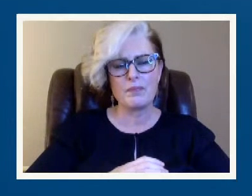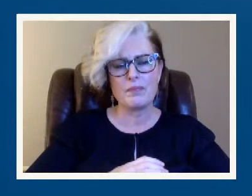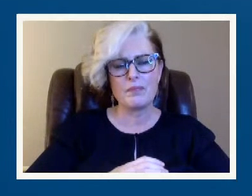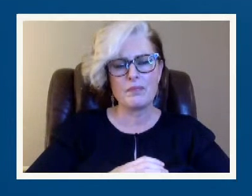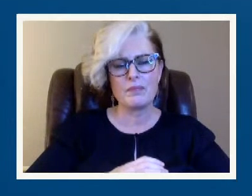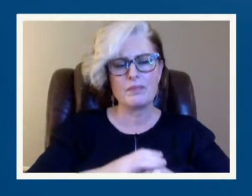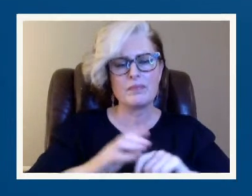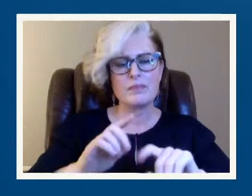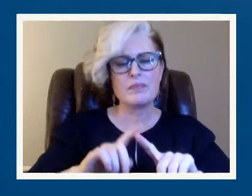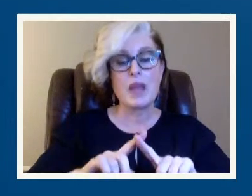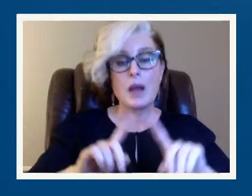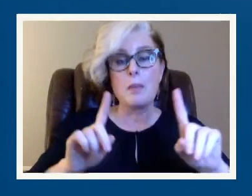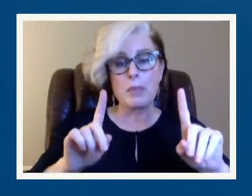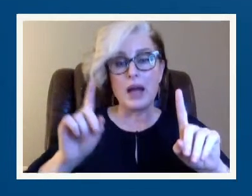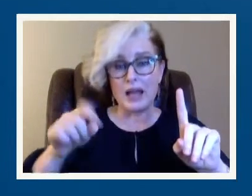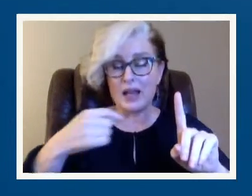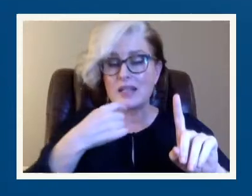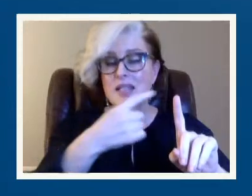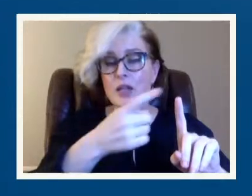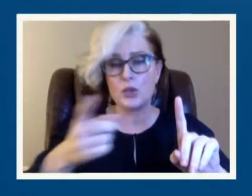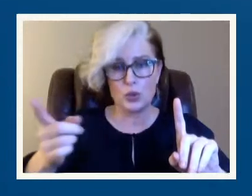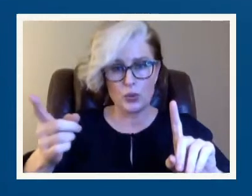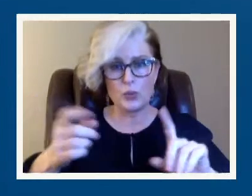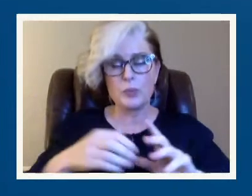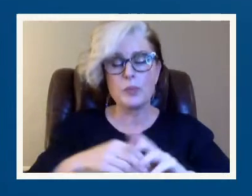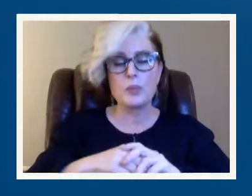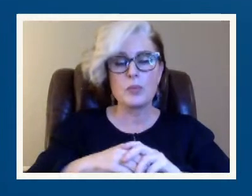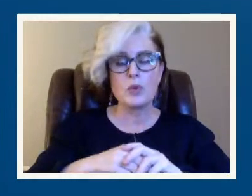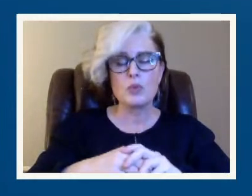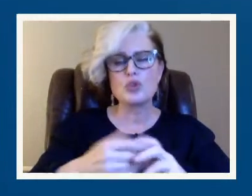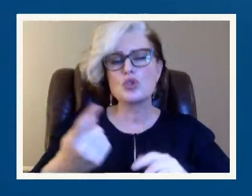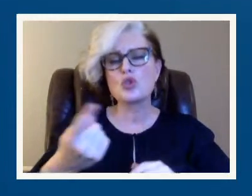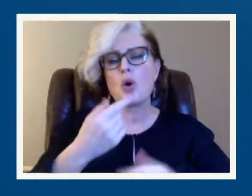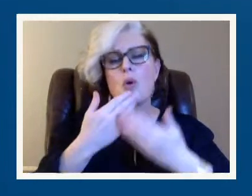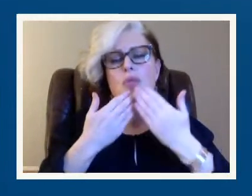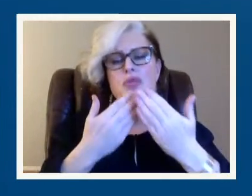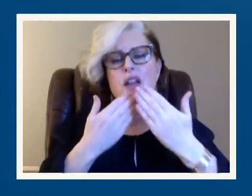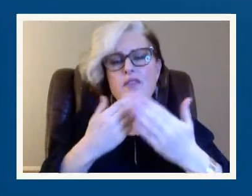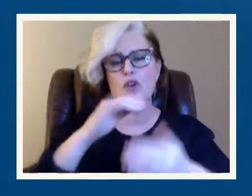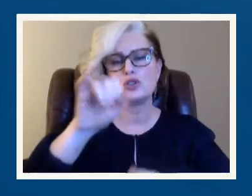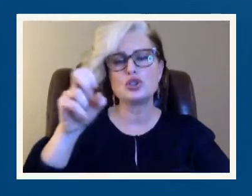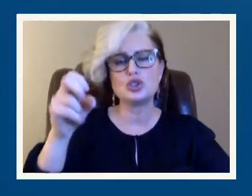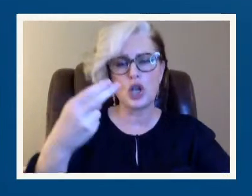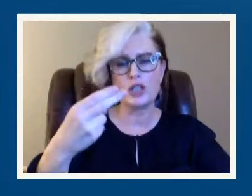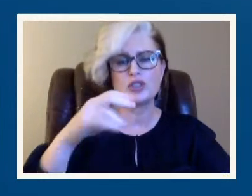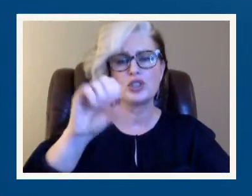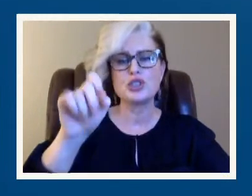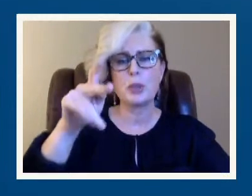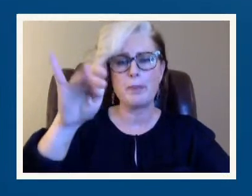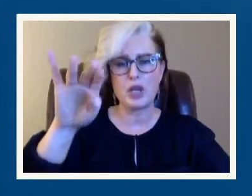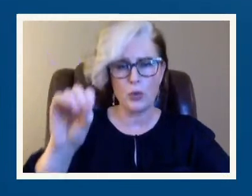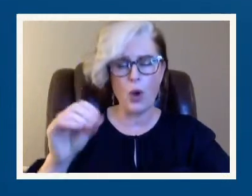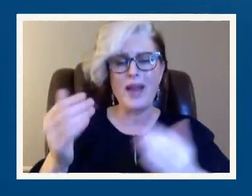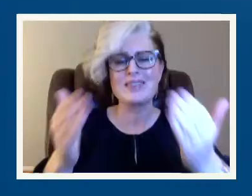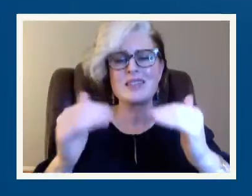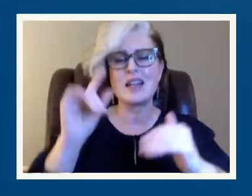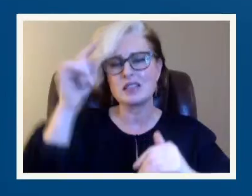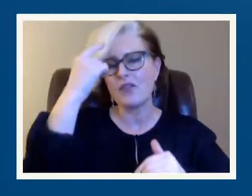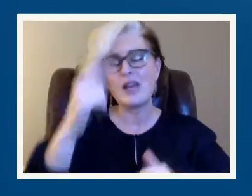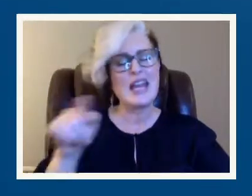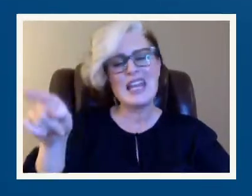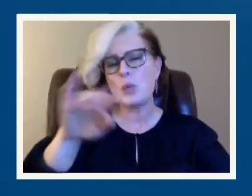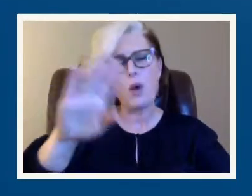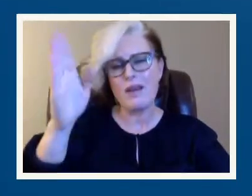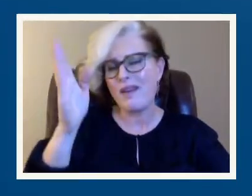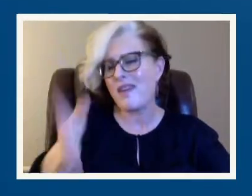But I got to tell you, we're so grateful to have Josh Shapiro as our next governor, because he would never let that